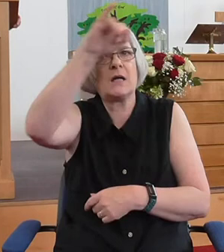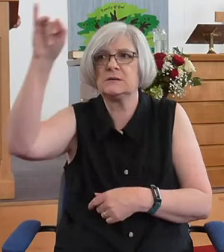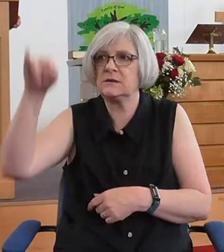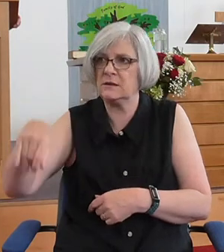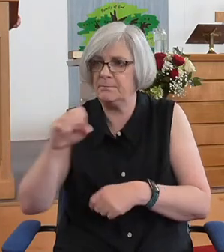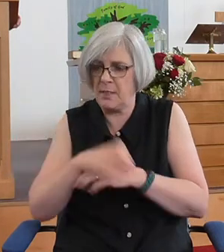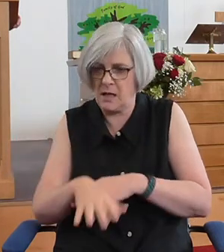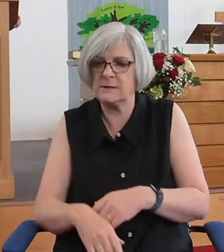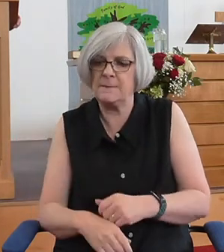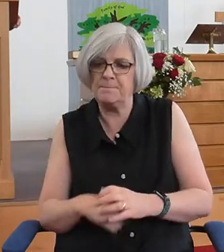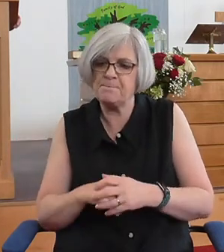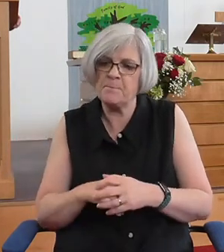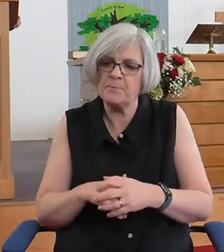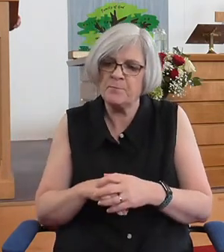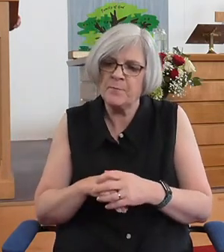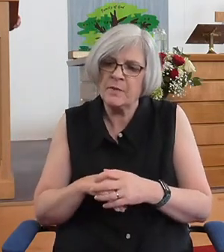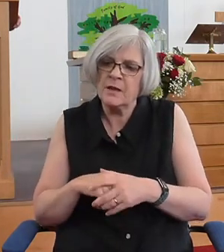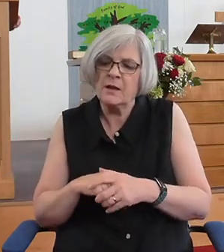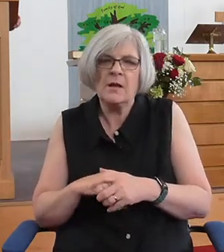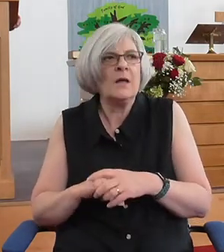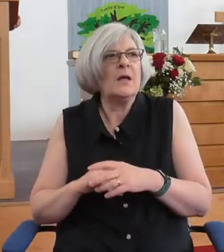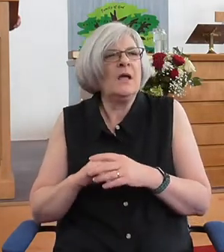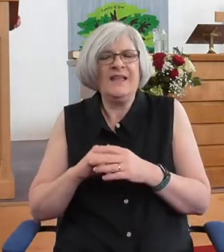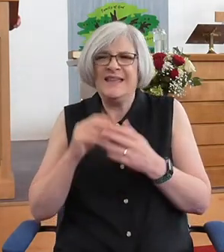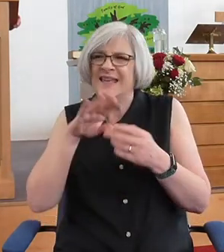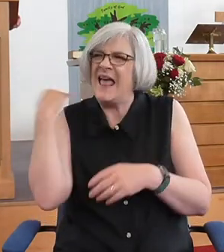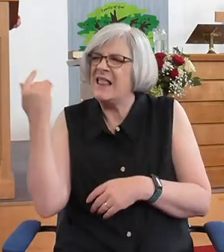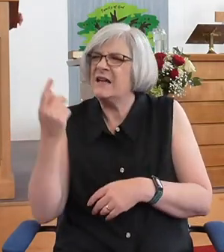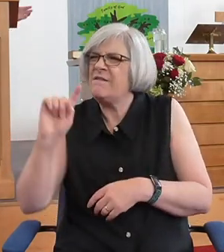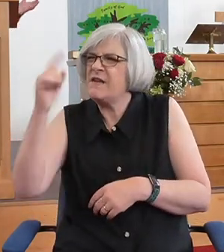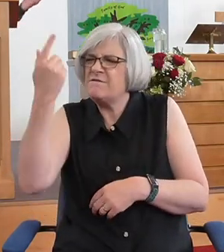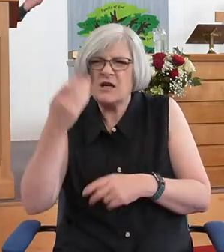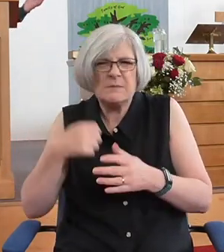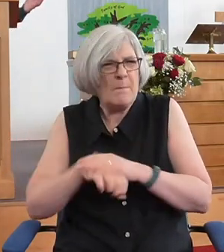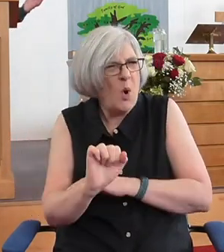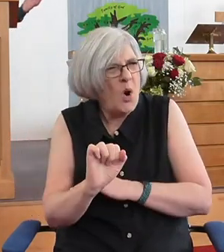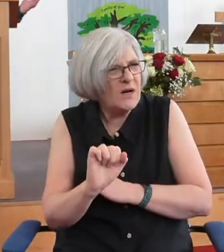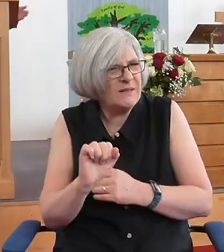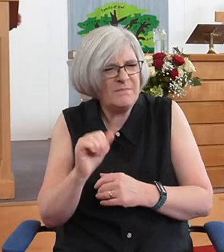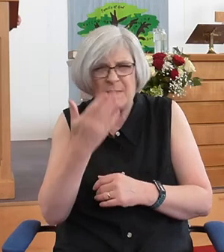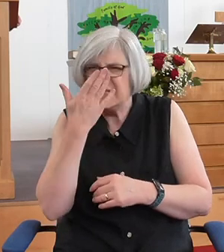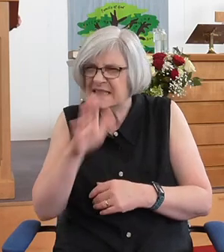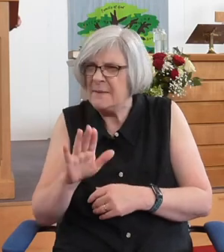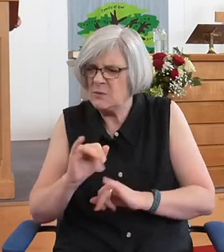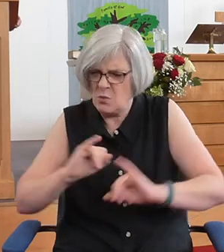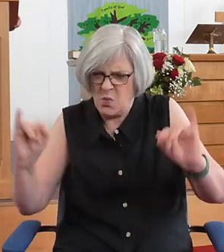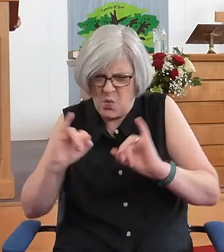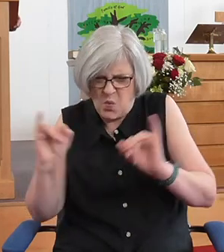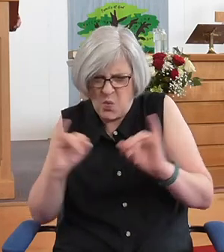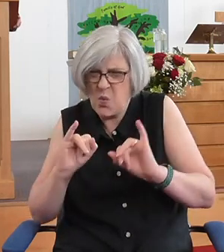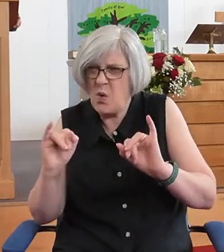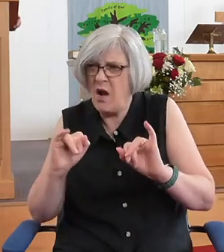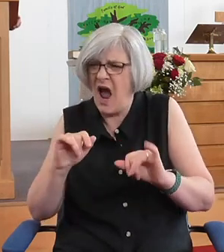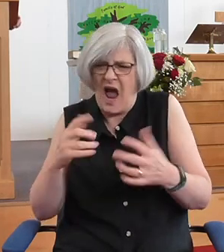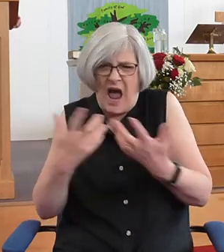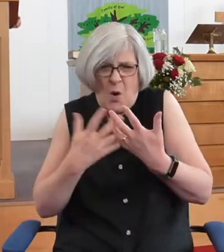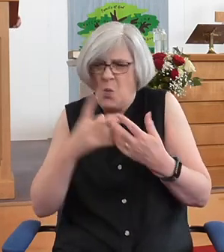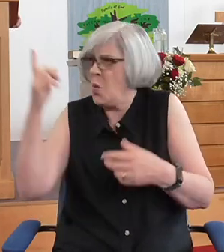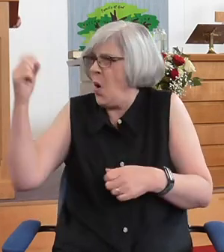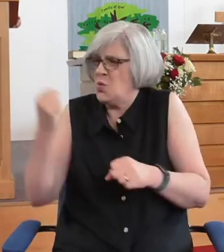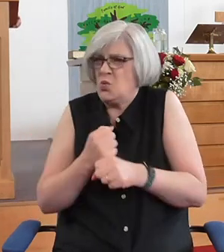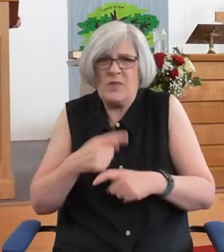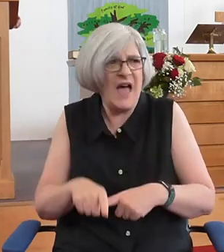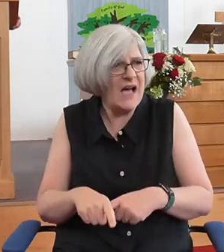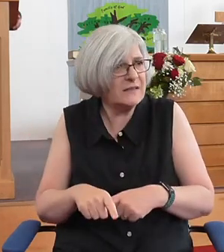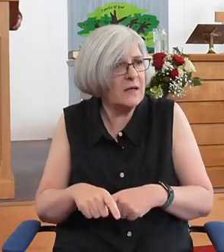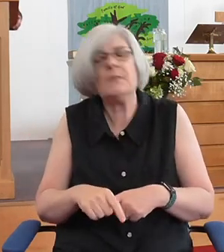The killing of the firstborn may seem to us barbaric. How could God do such a thing? But Pharaoh's refusal to